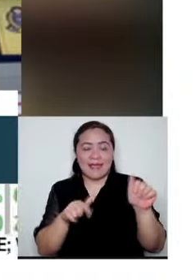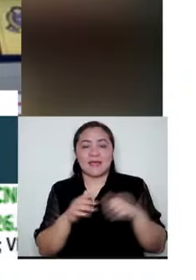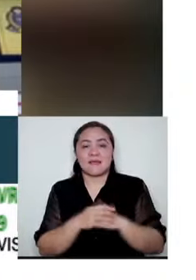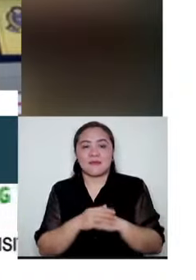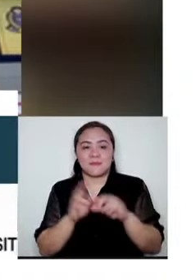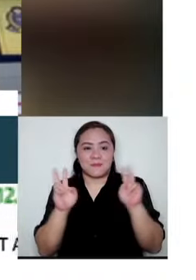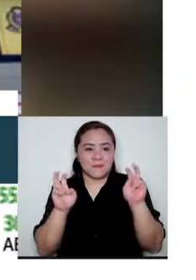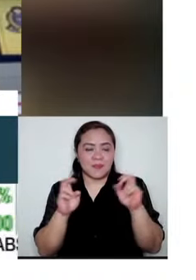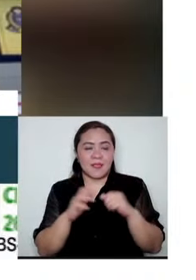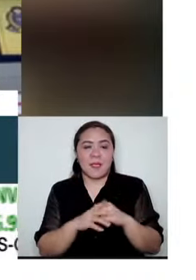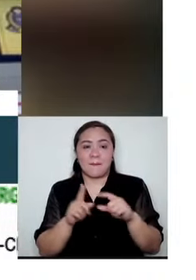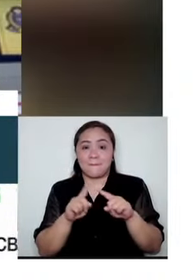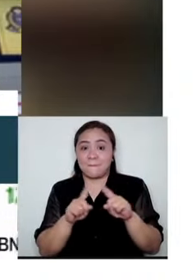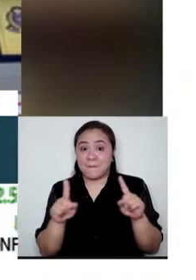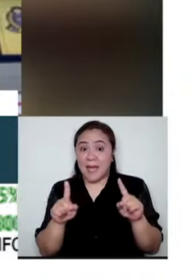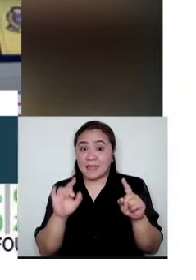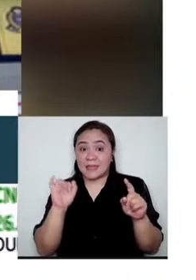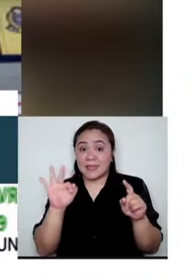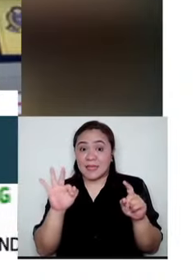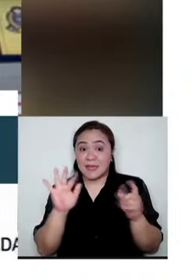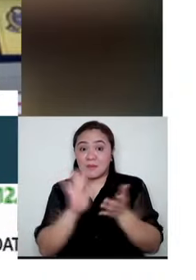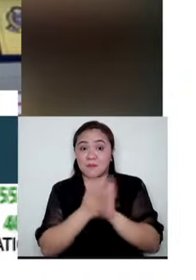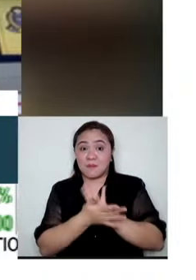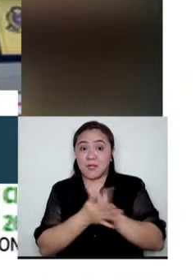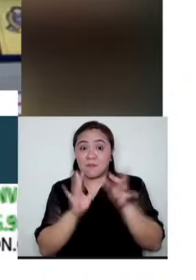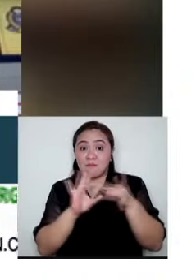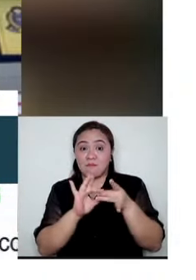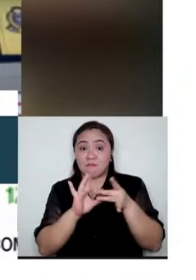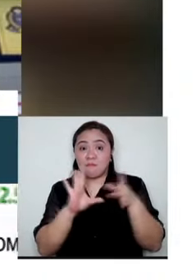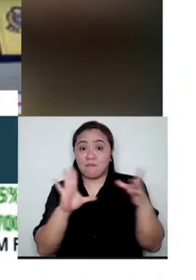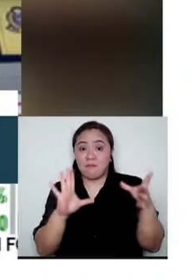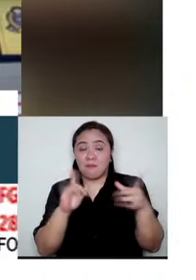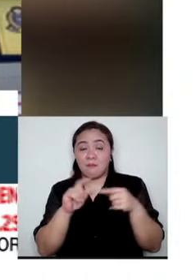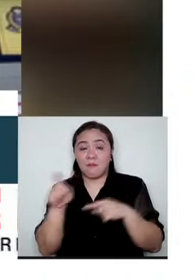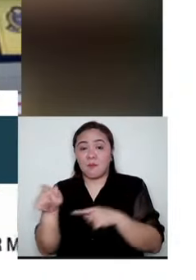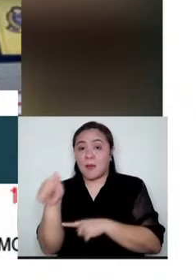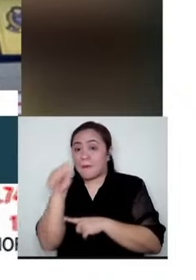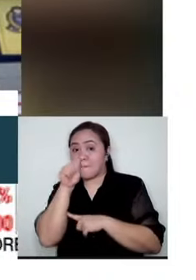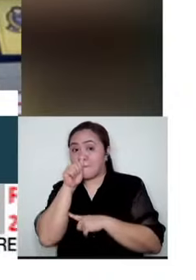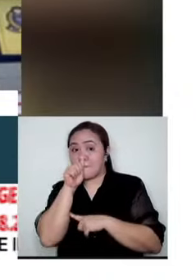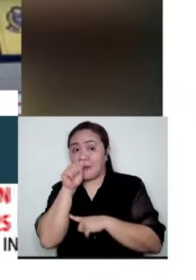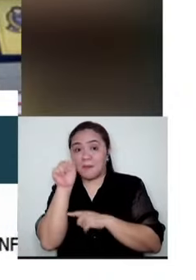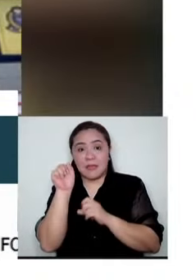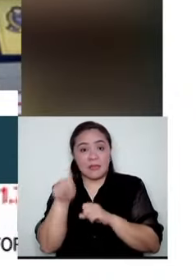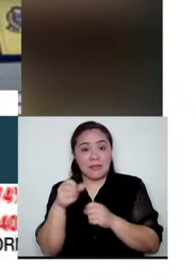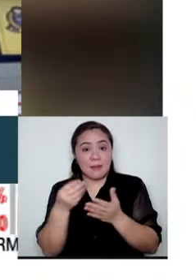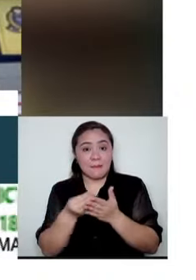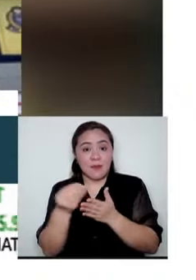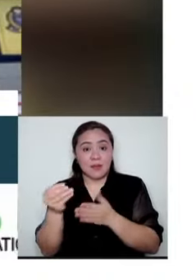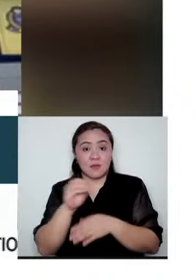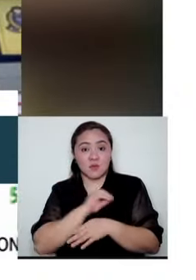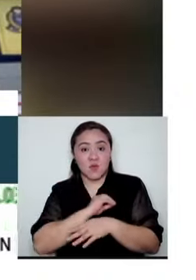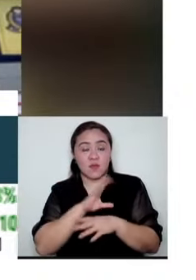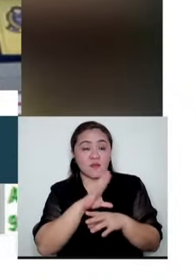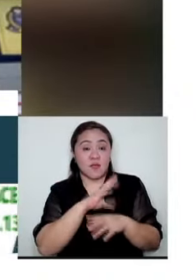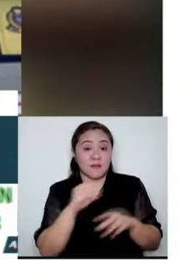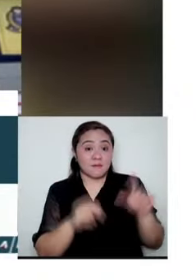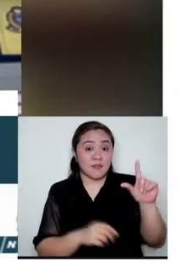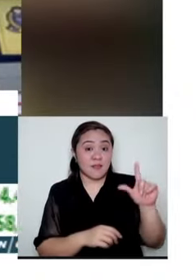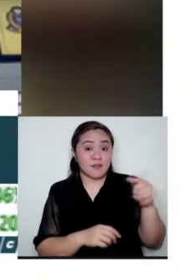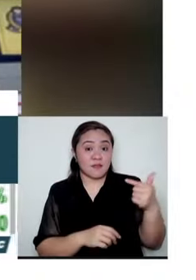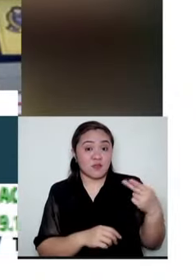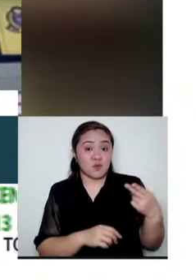freeing, unlocking the resources of the private sector, the companies, and LGUs with